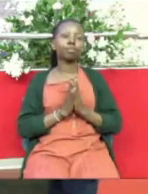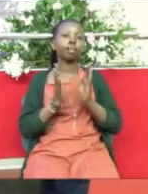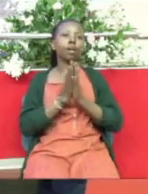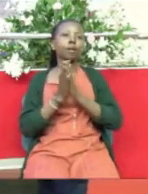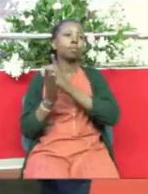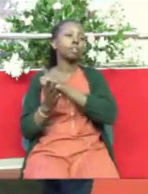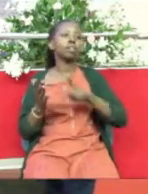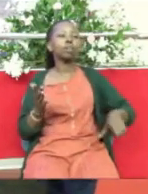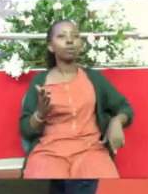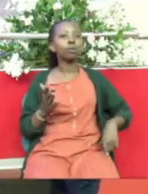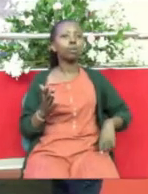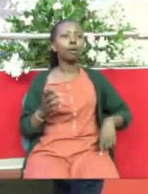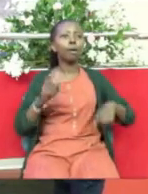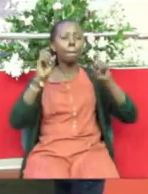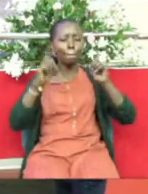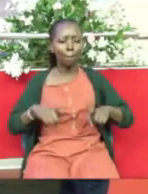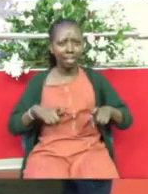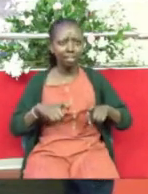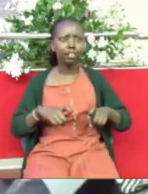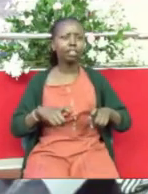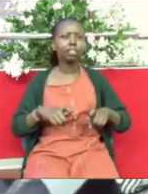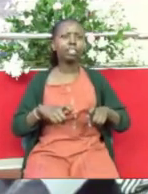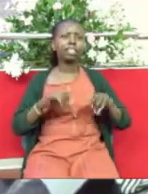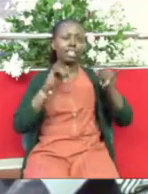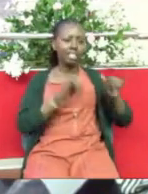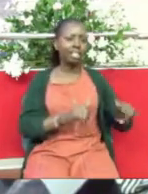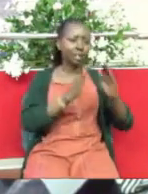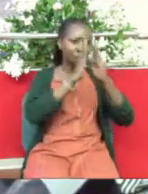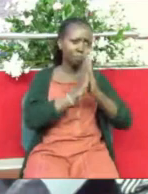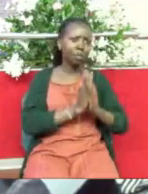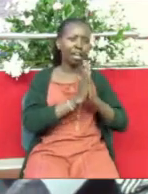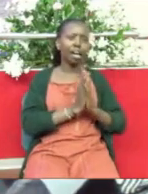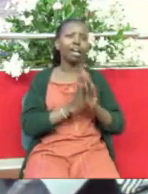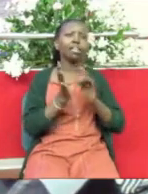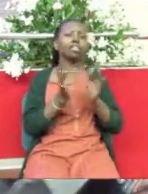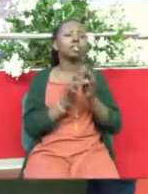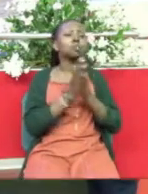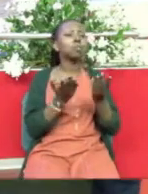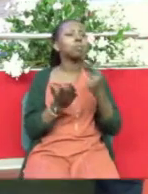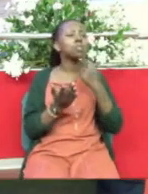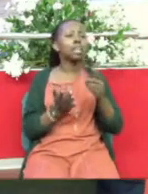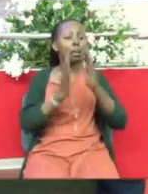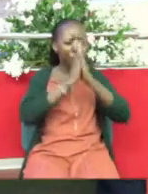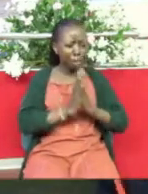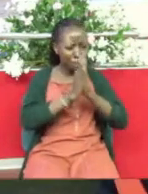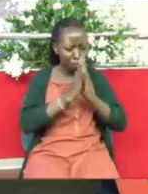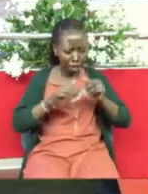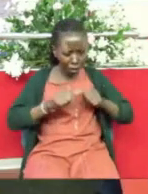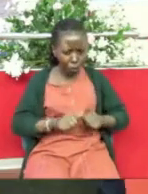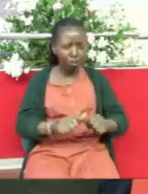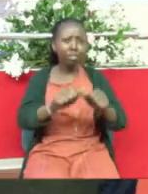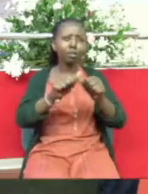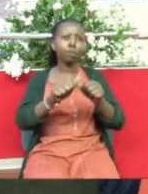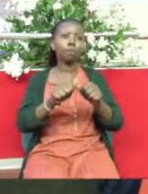name of the Lord. Amen. You need to be full time in prayer. The Bible says, pray without ceasing. Omba bila kukoma. And it's